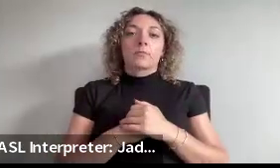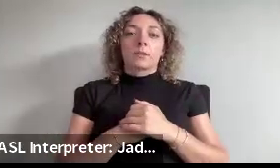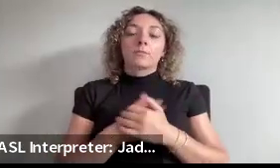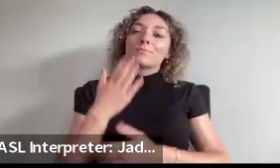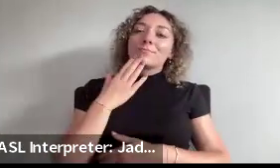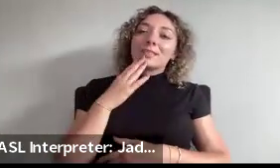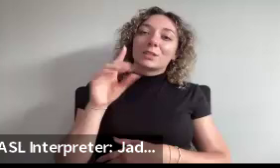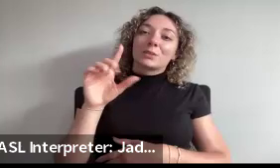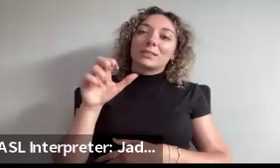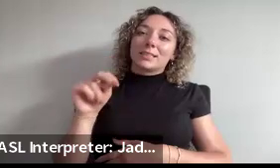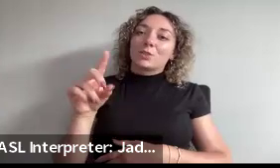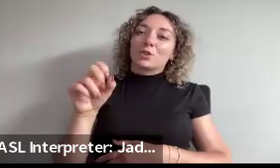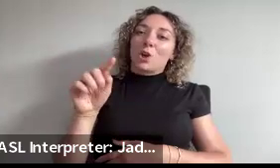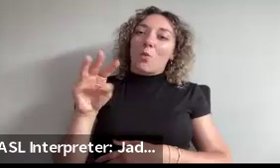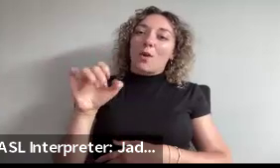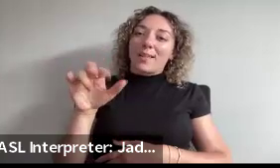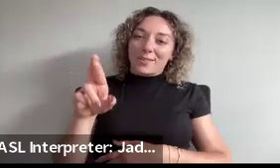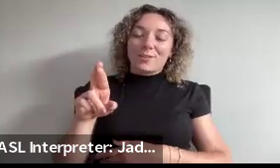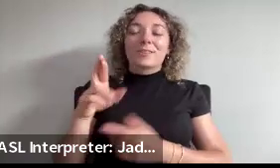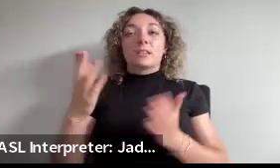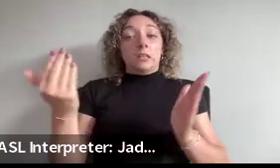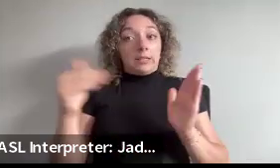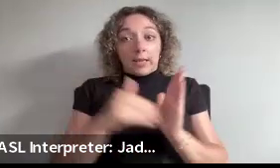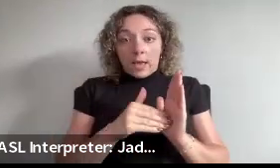Thank you, Dean Datweiler. And again,